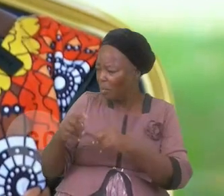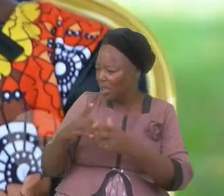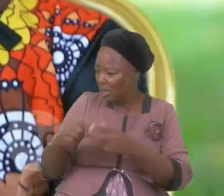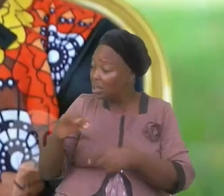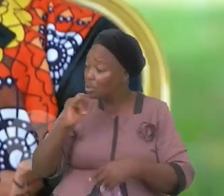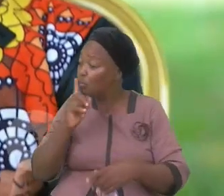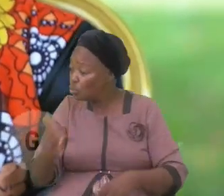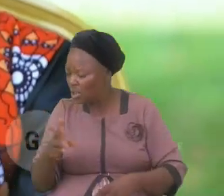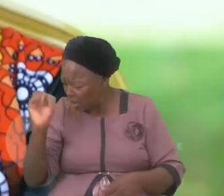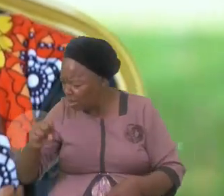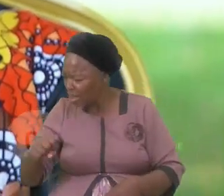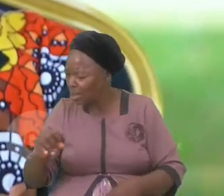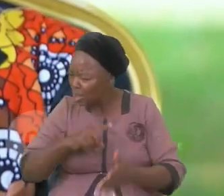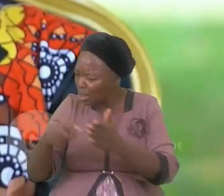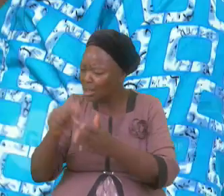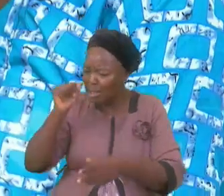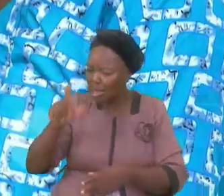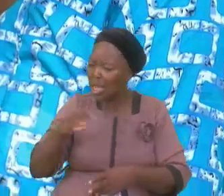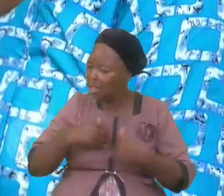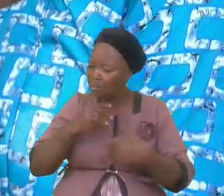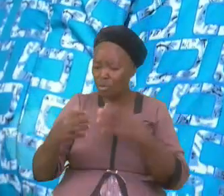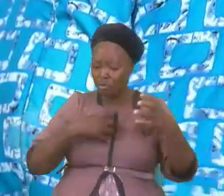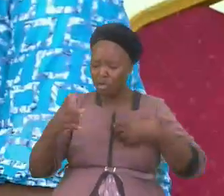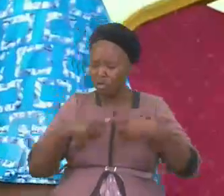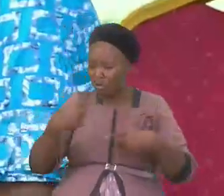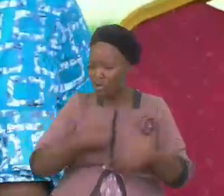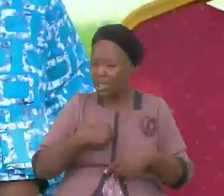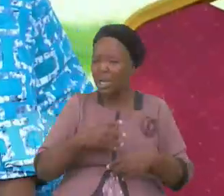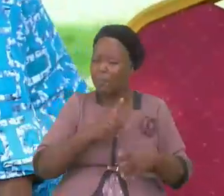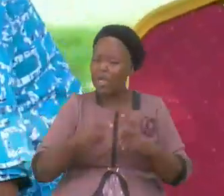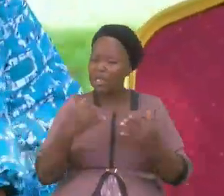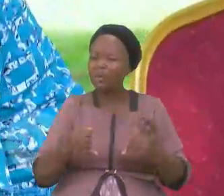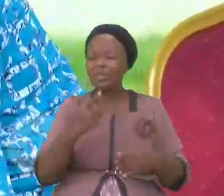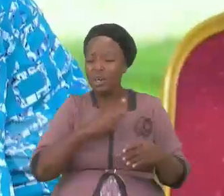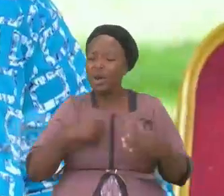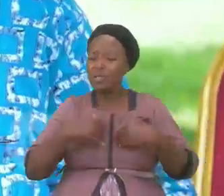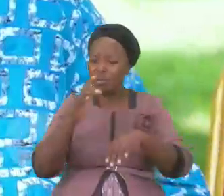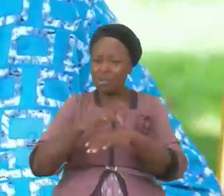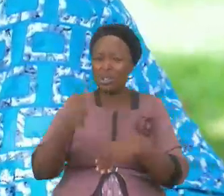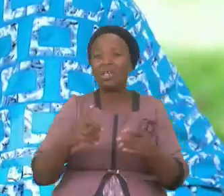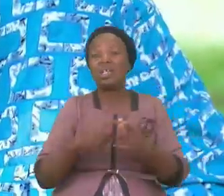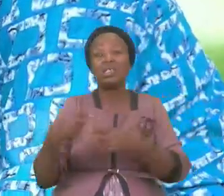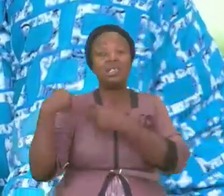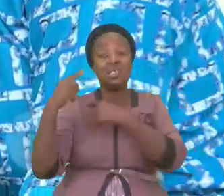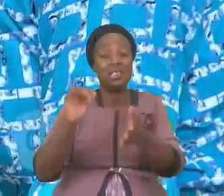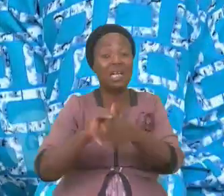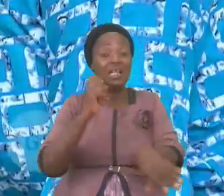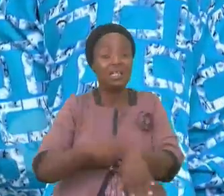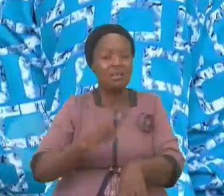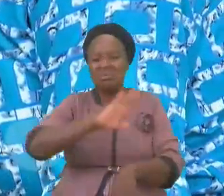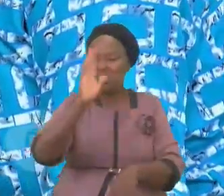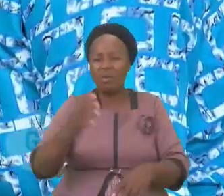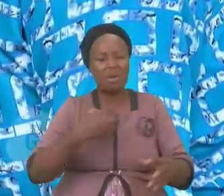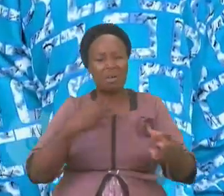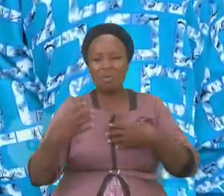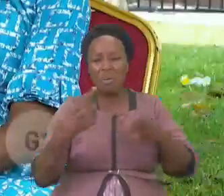she's there till now. She has not complained about the ear. I'm very happy that she has received her miracle. May the name